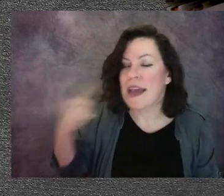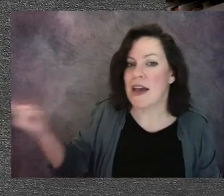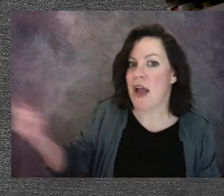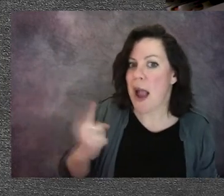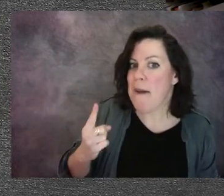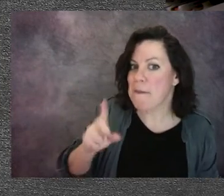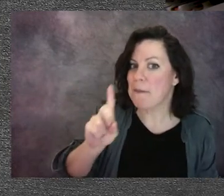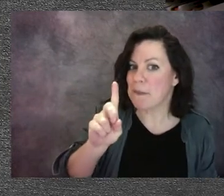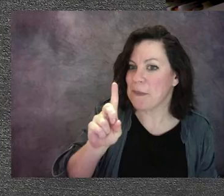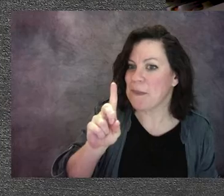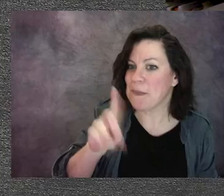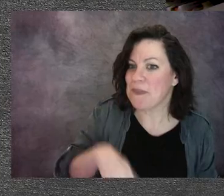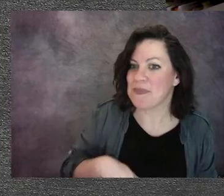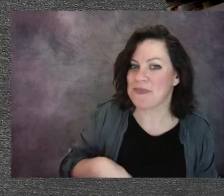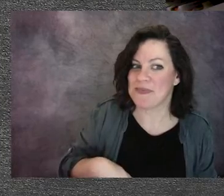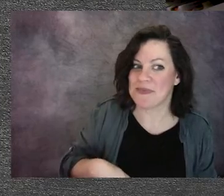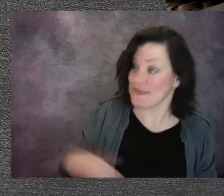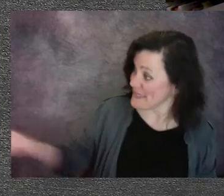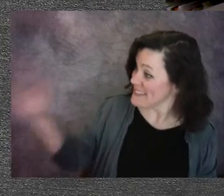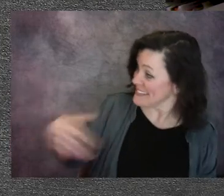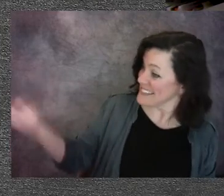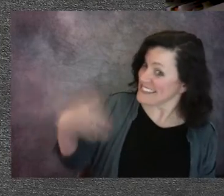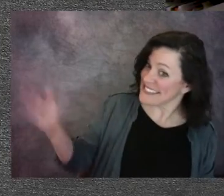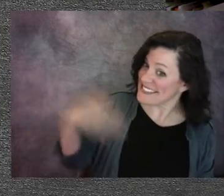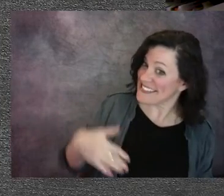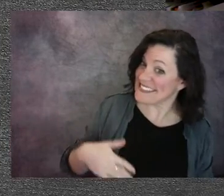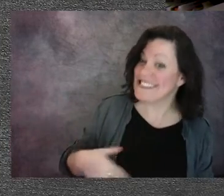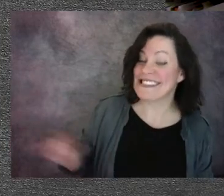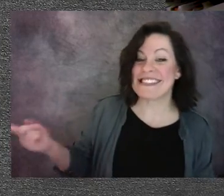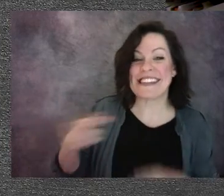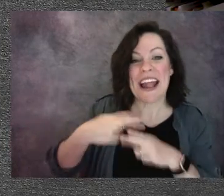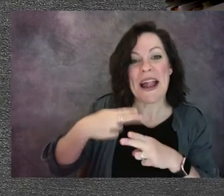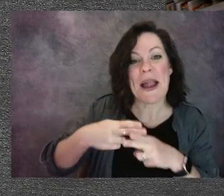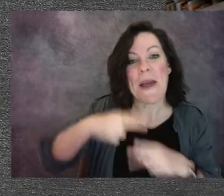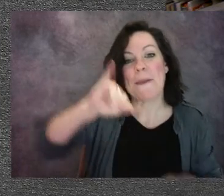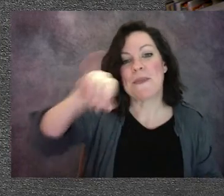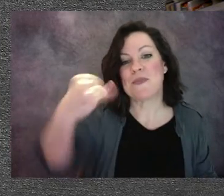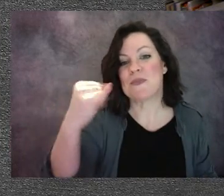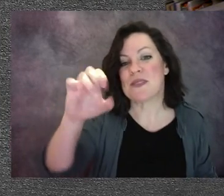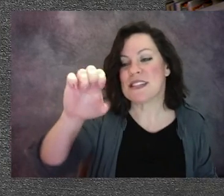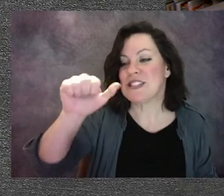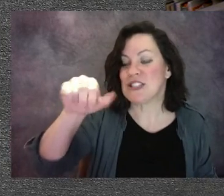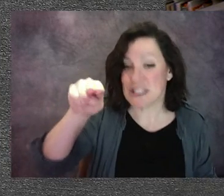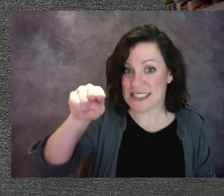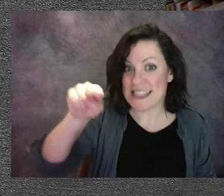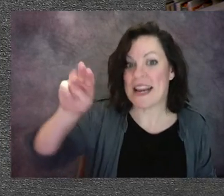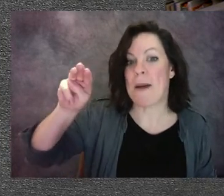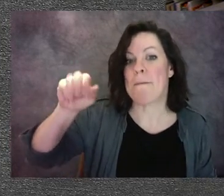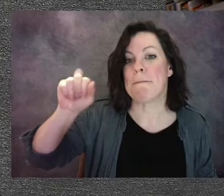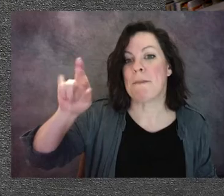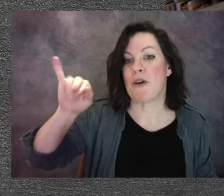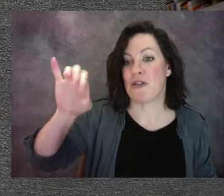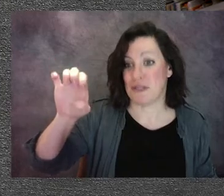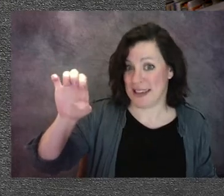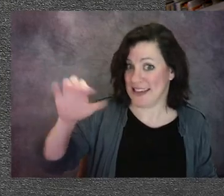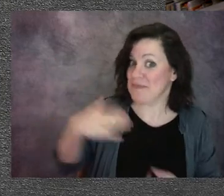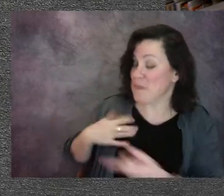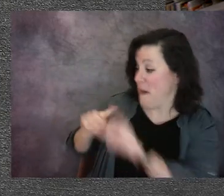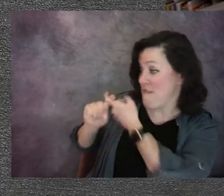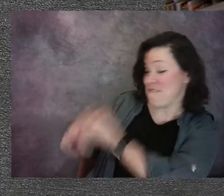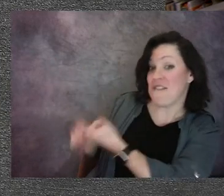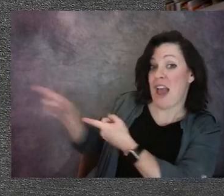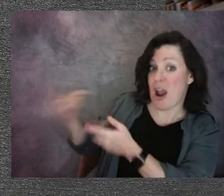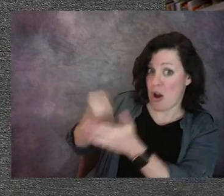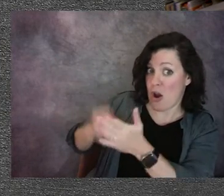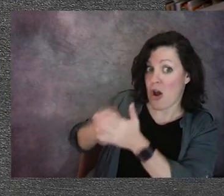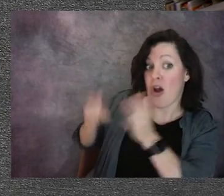for her to get back. Ooh, I think she's here. Oh, Jean Marie, come on in. Artist,